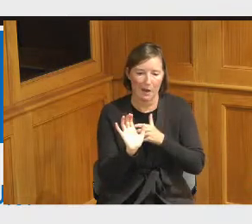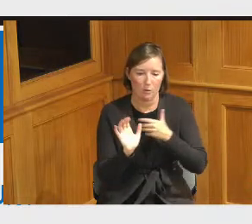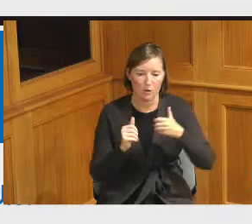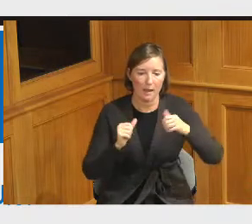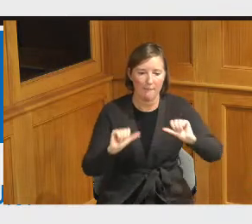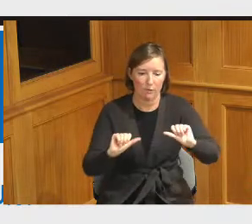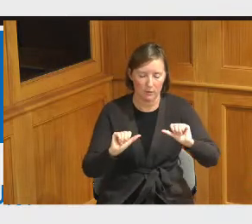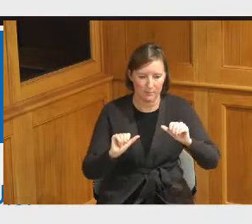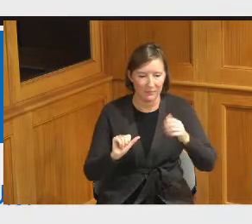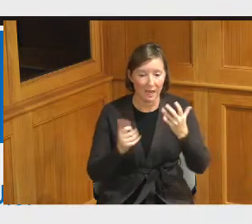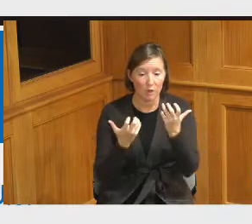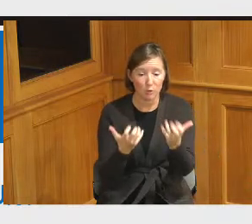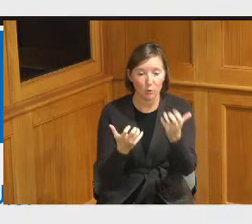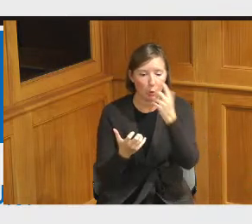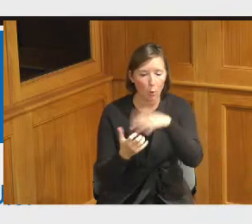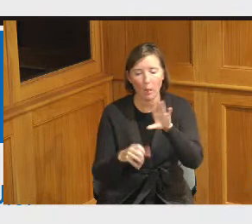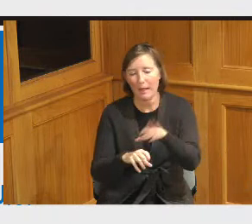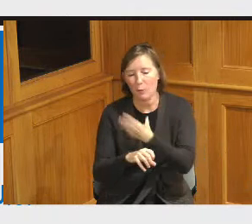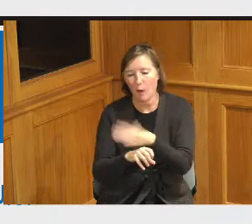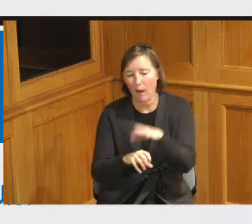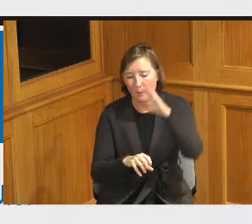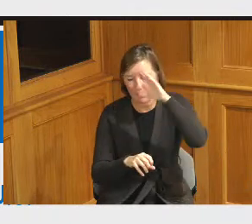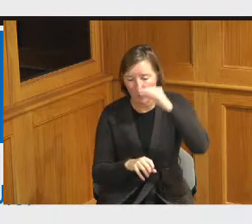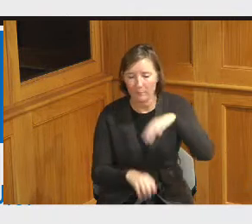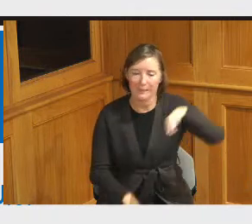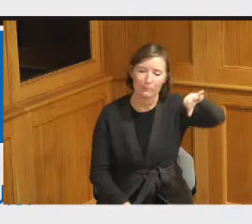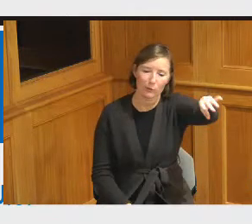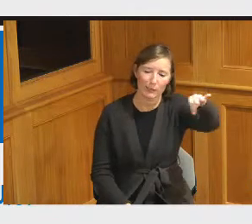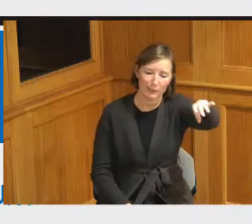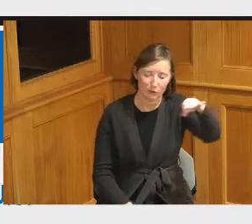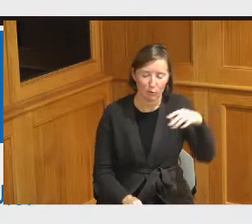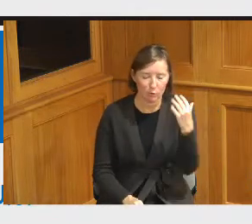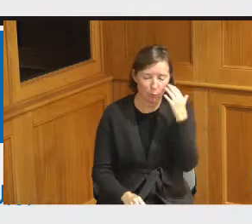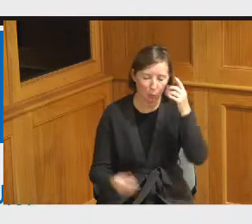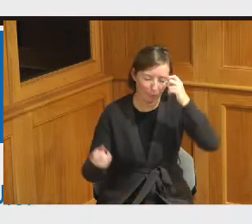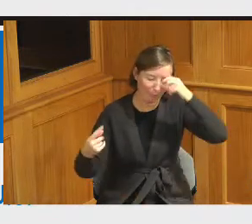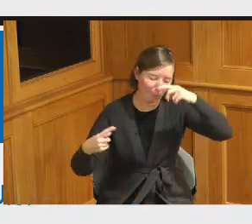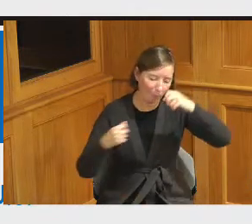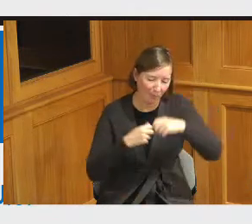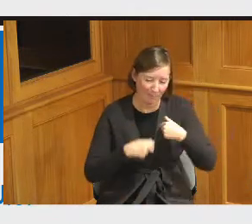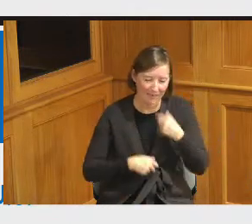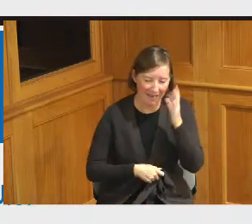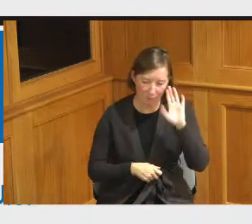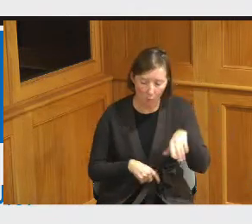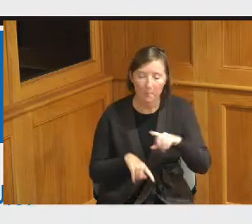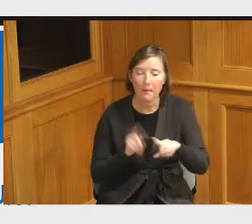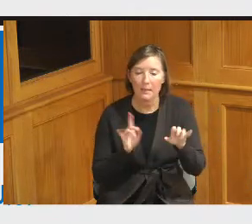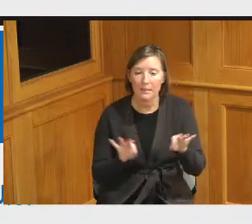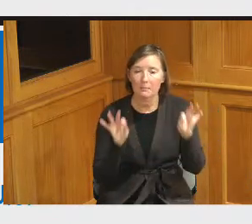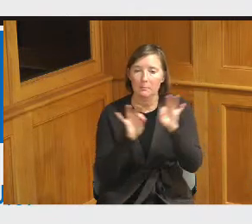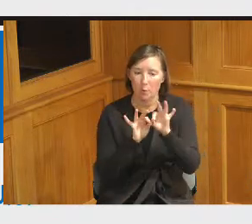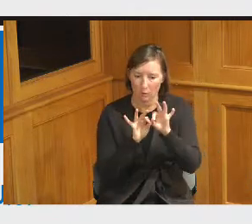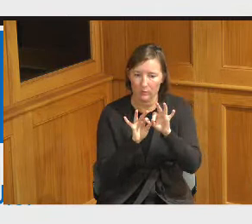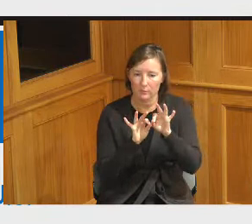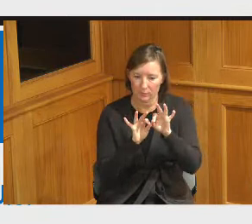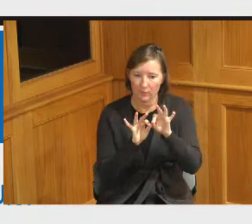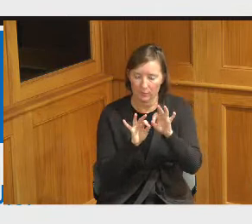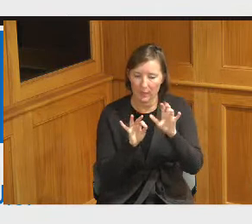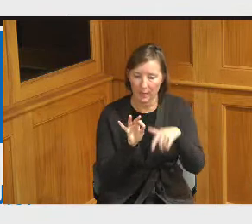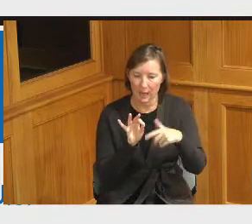I'm preaching to the choir here, but I did think it was important for those that aren't as close to this